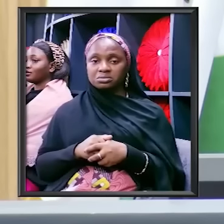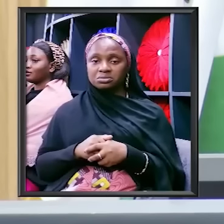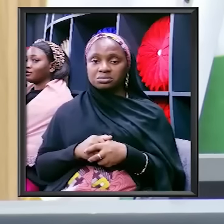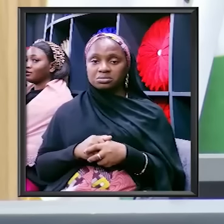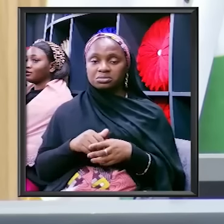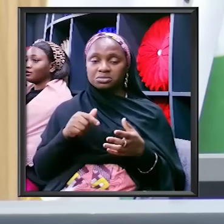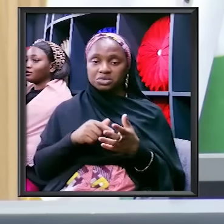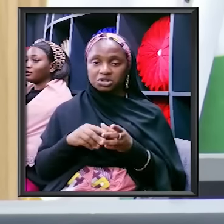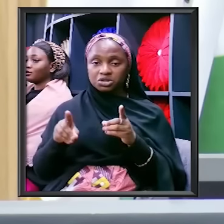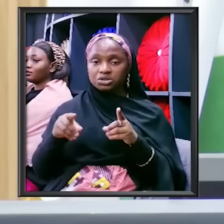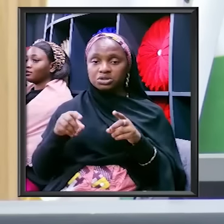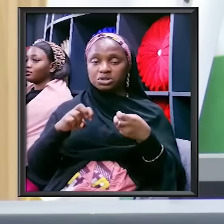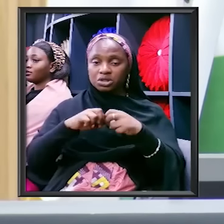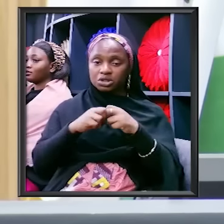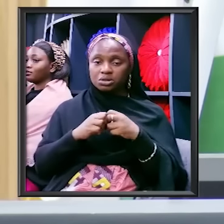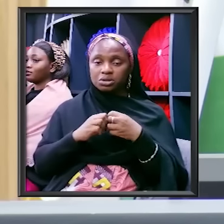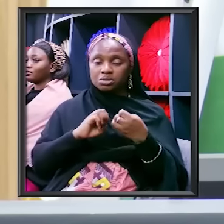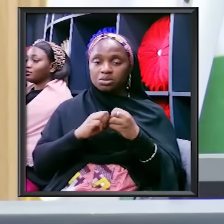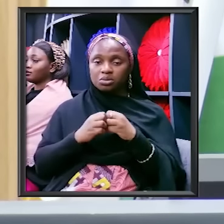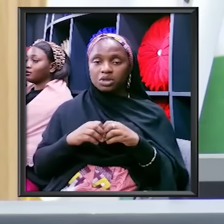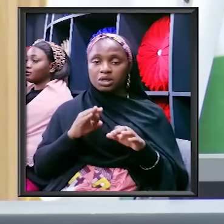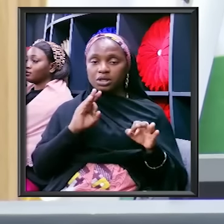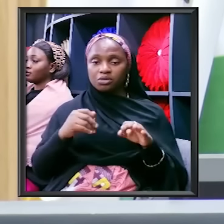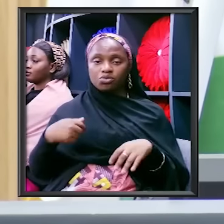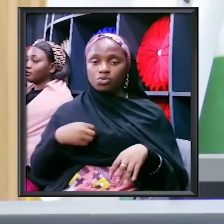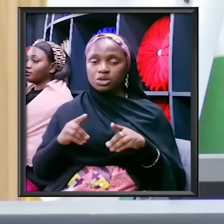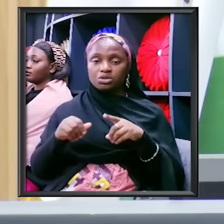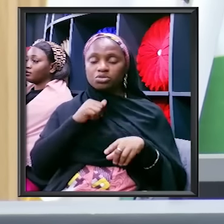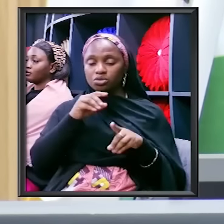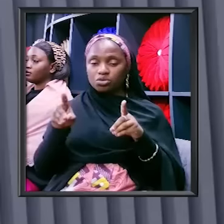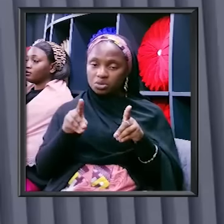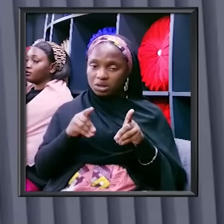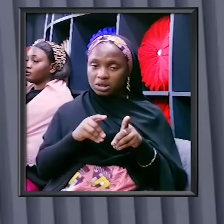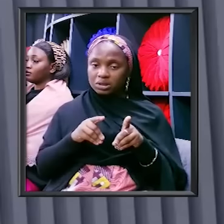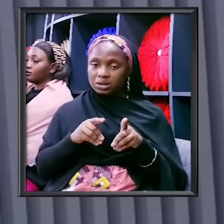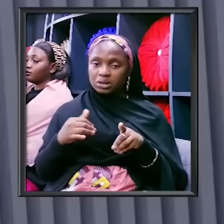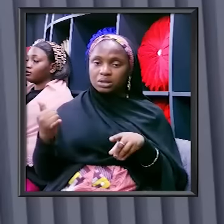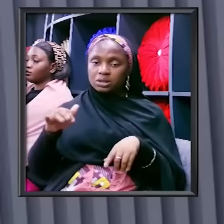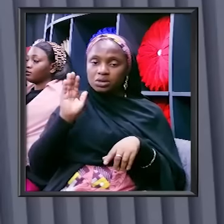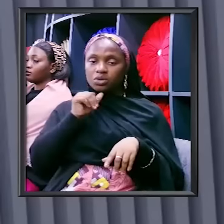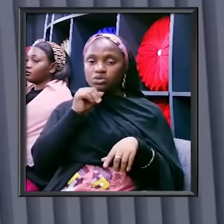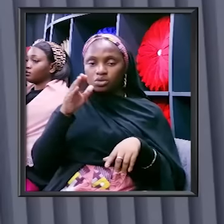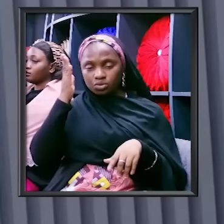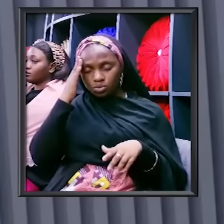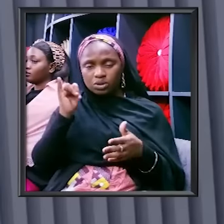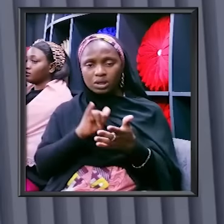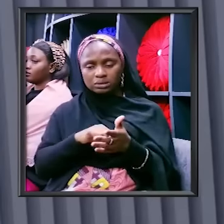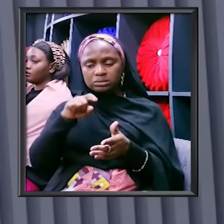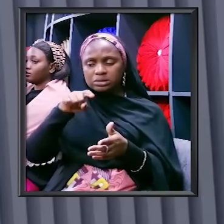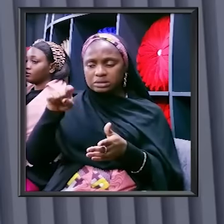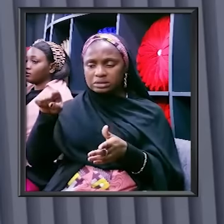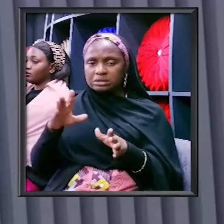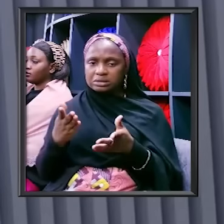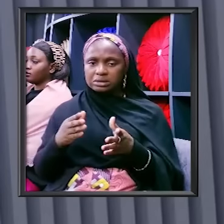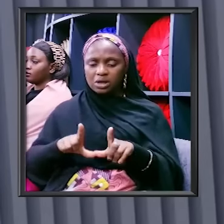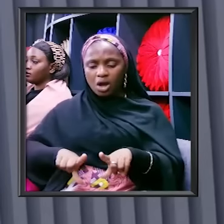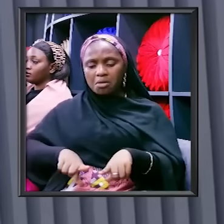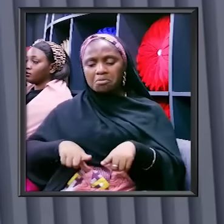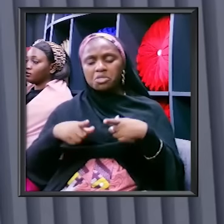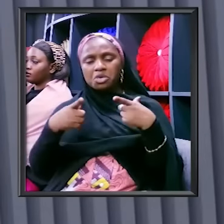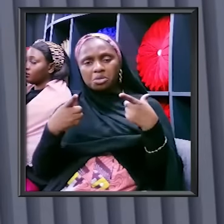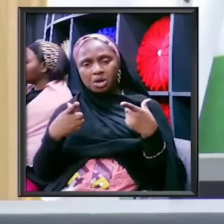we hands. Not raise them, if we not raise them, they not go no say like this and this and this. Now so the people they feel them. So make we they talk